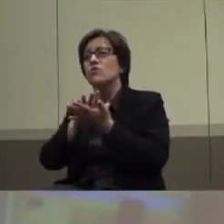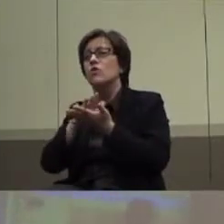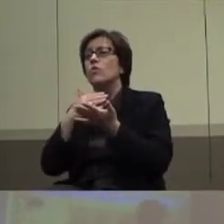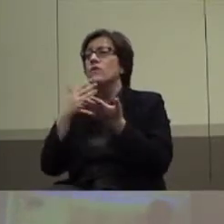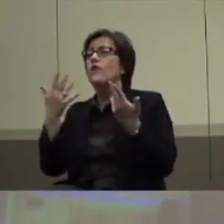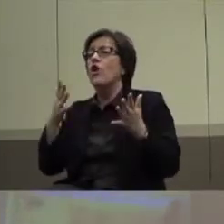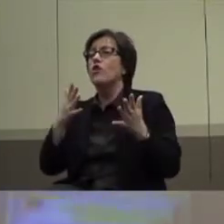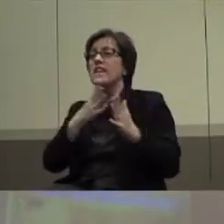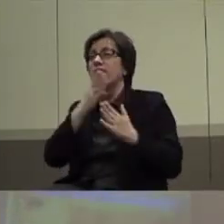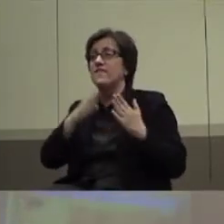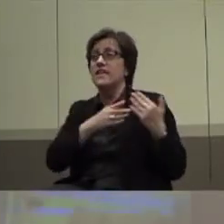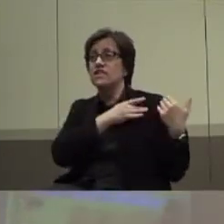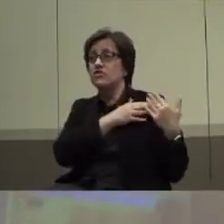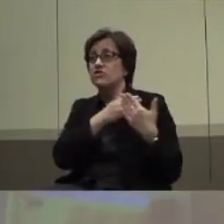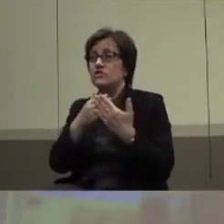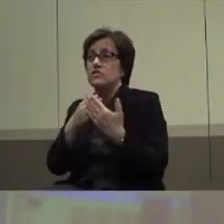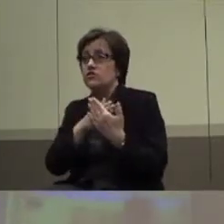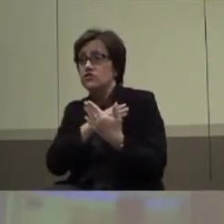Okay. Move